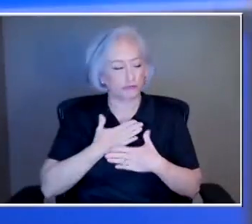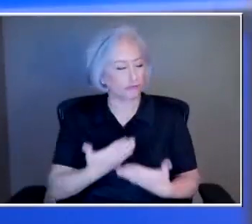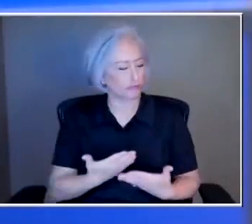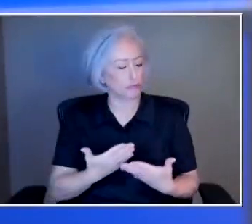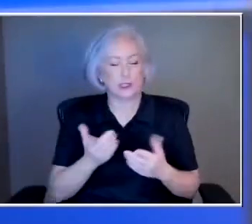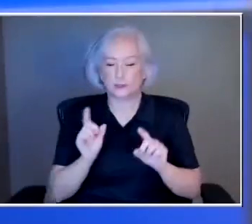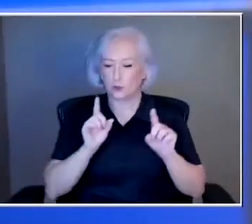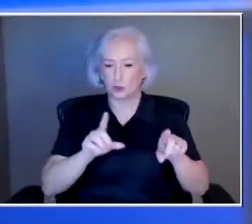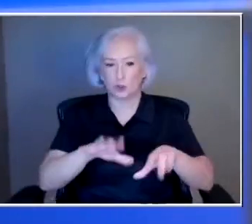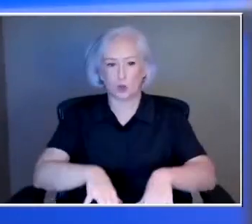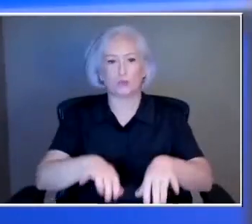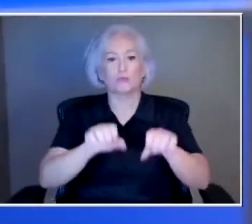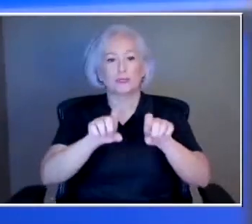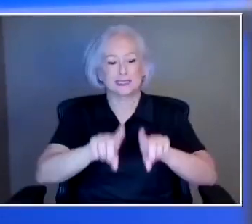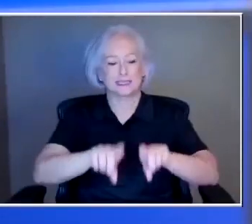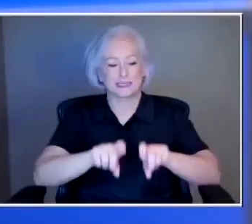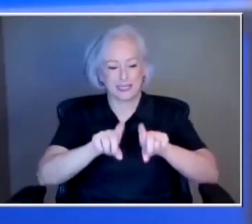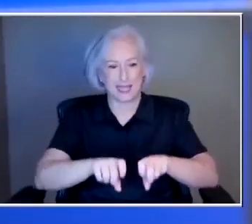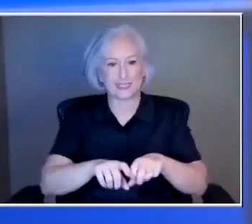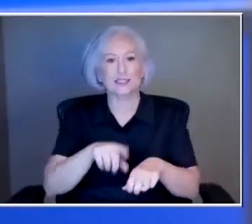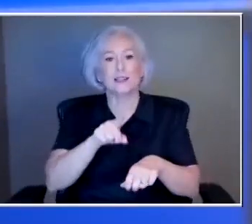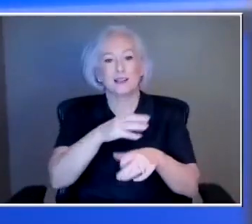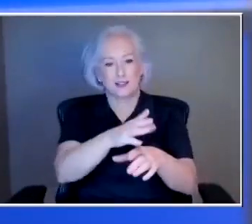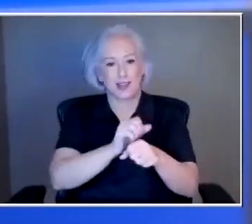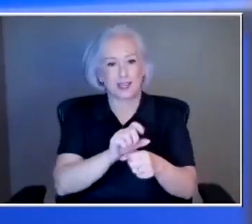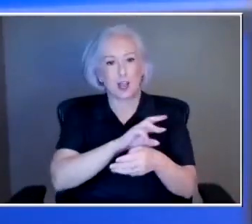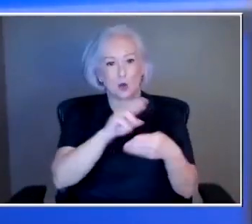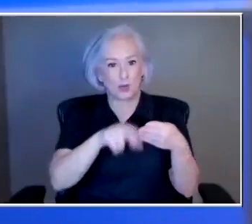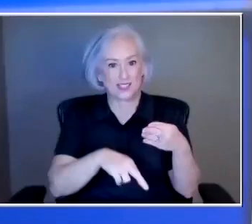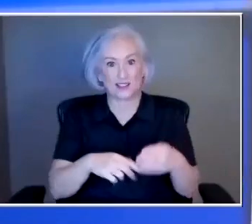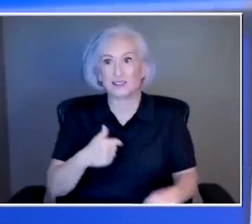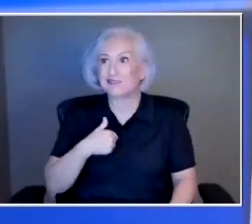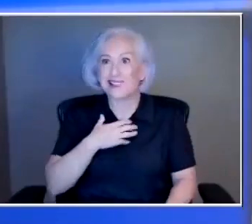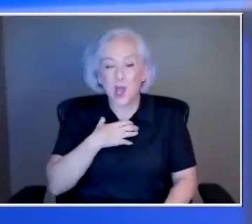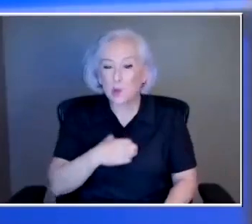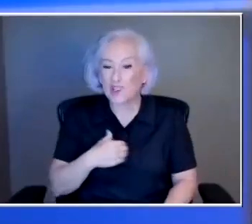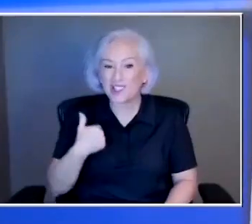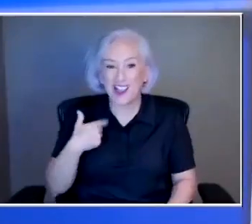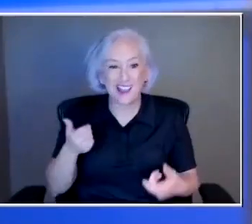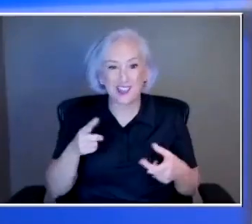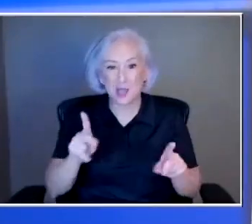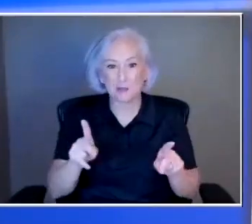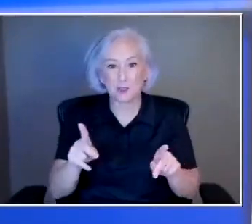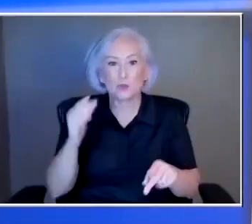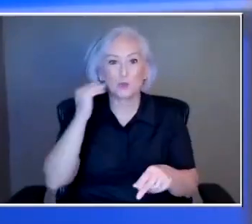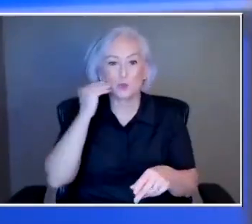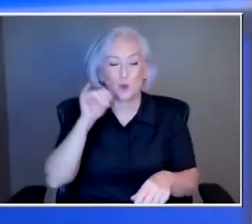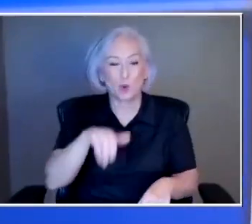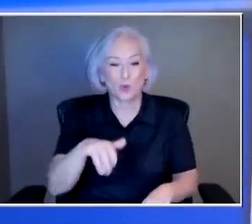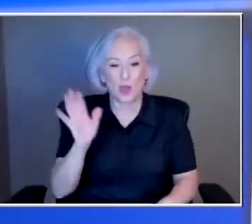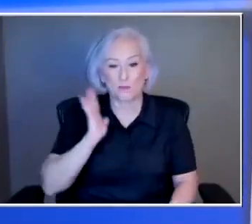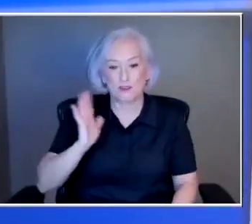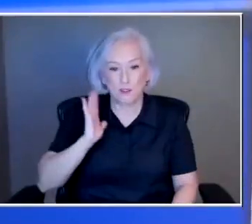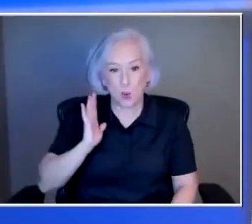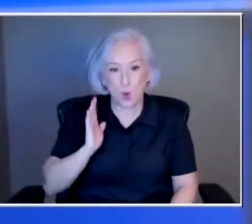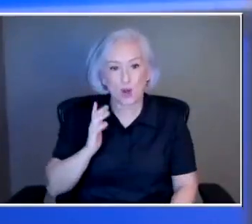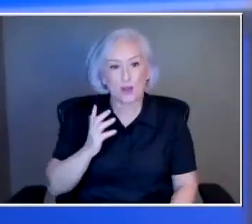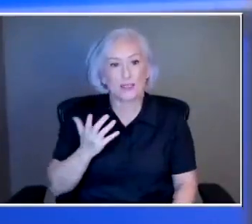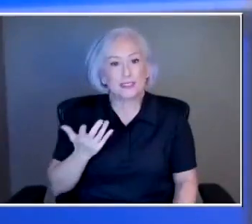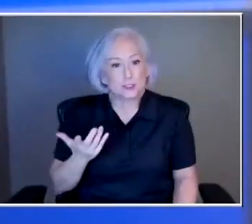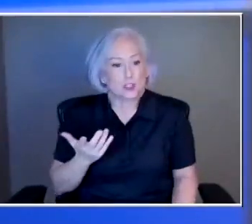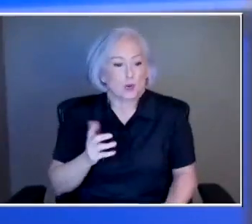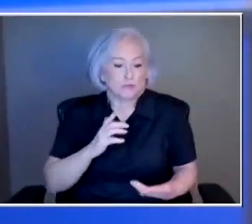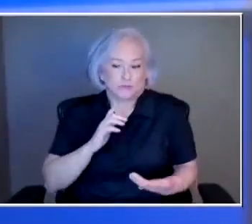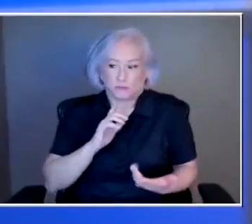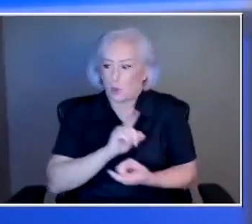got tested and got their results back. I wish I had the opportunity to have known and to be tested, so it would have changed